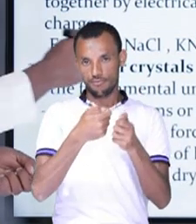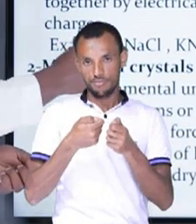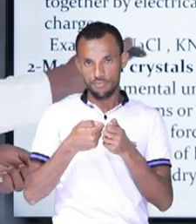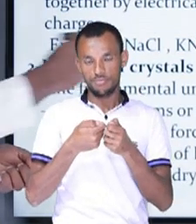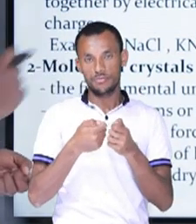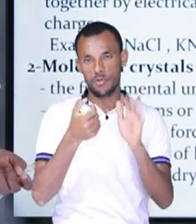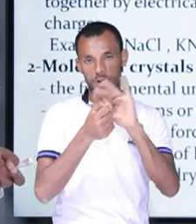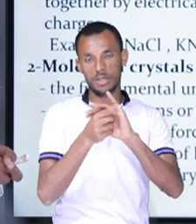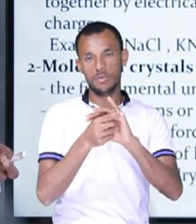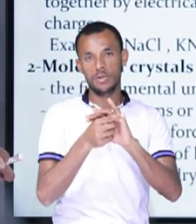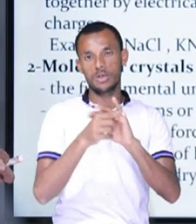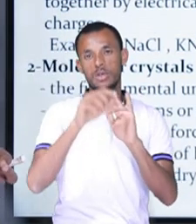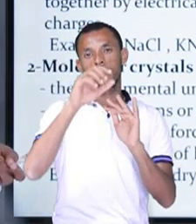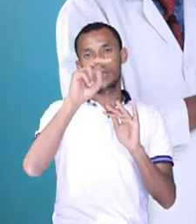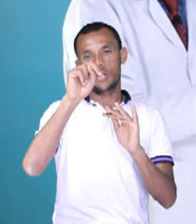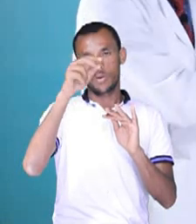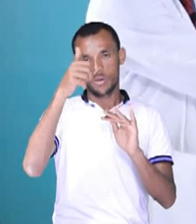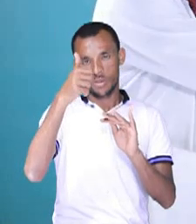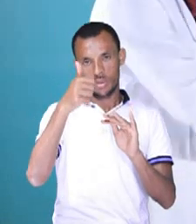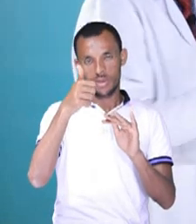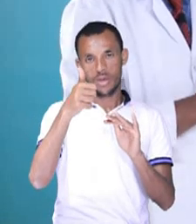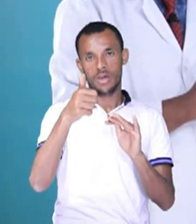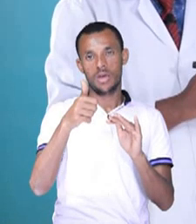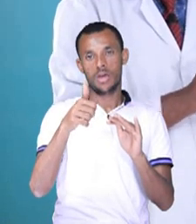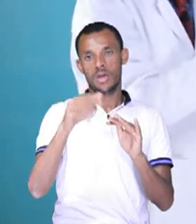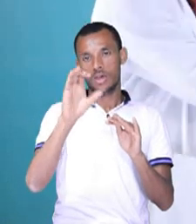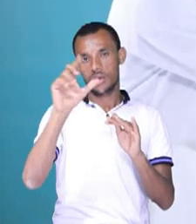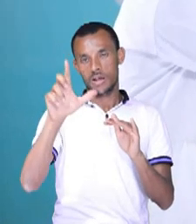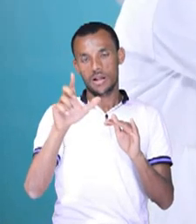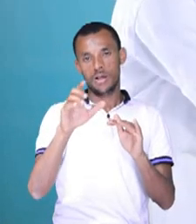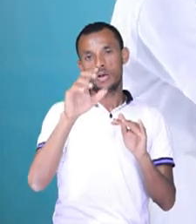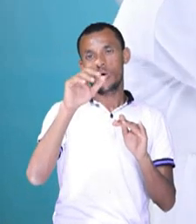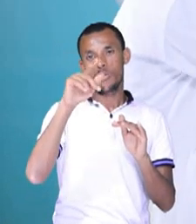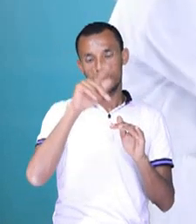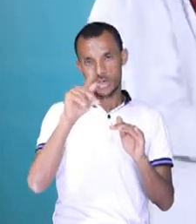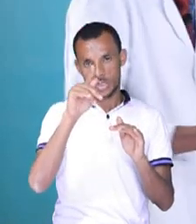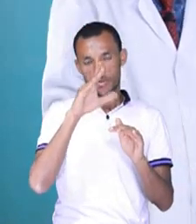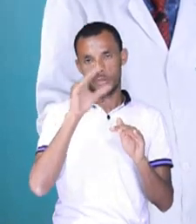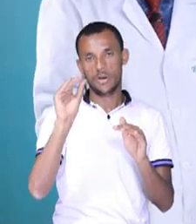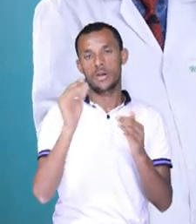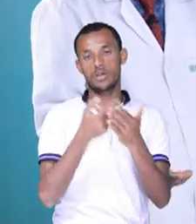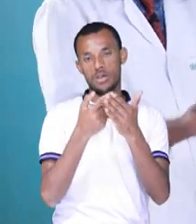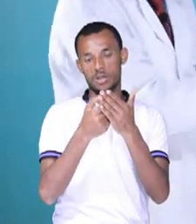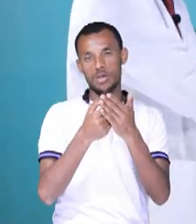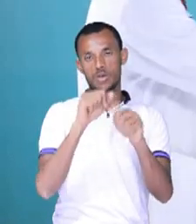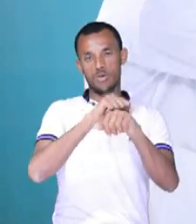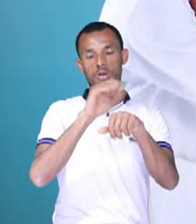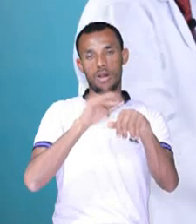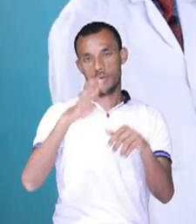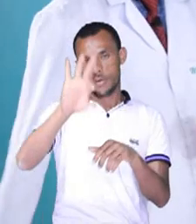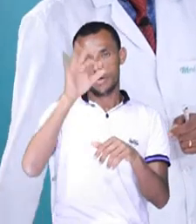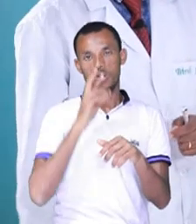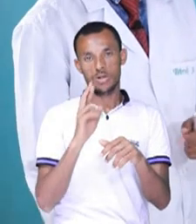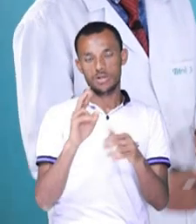example, sodium chloride, potassium nitrate, calcium carbonate exist in the forms of solid. Therefore, this